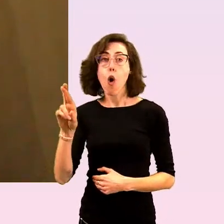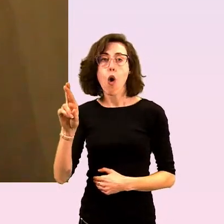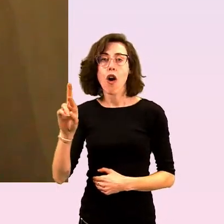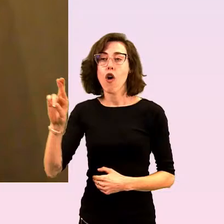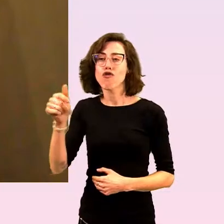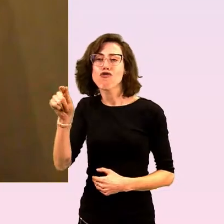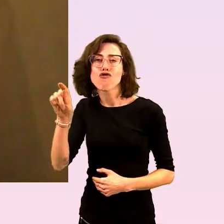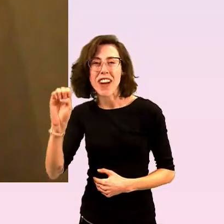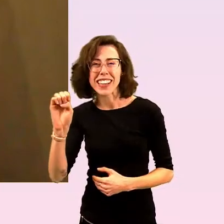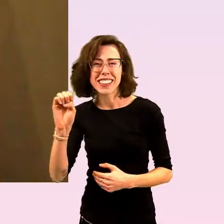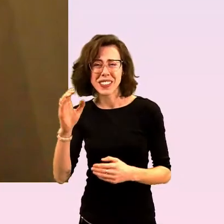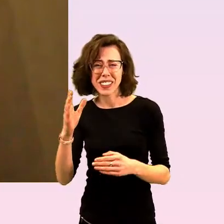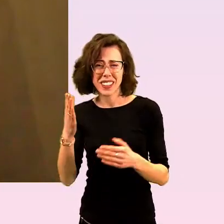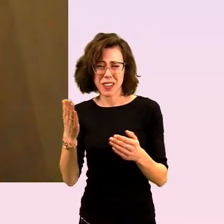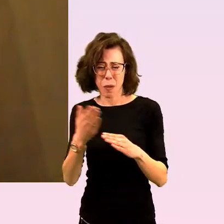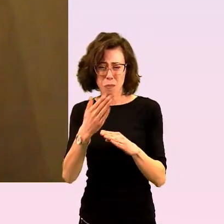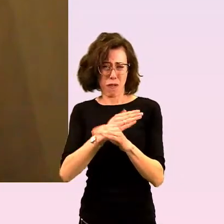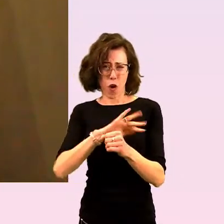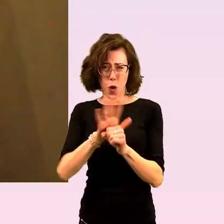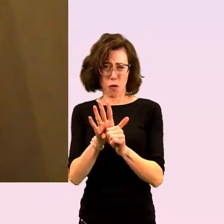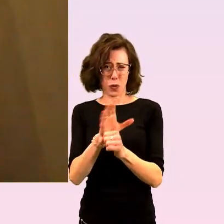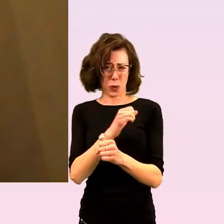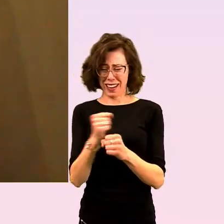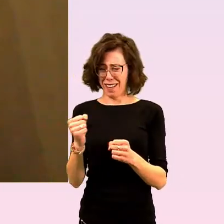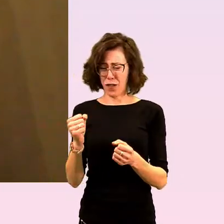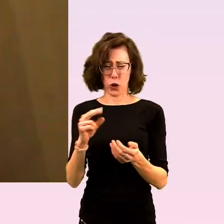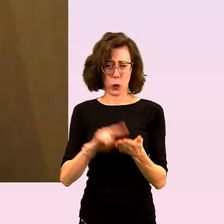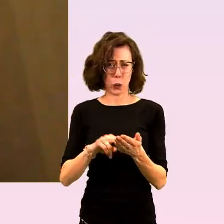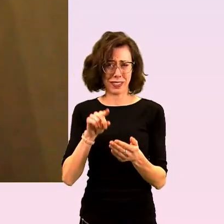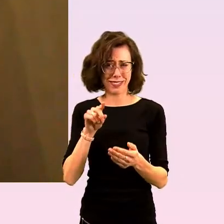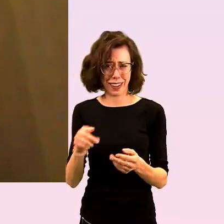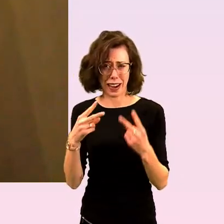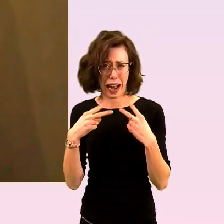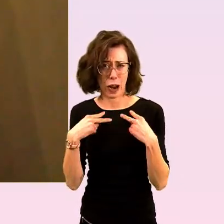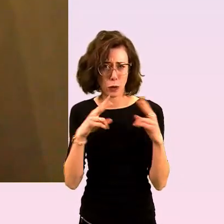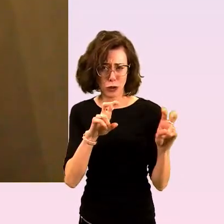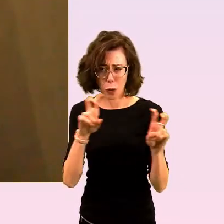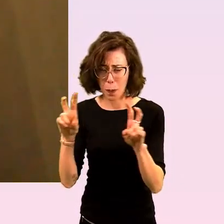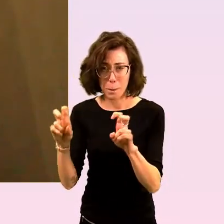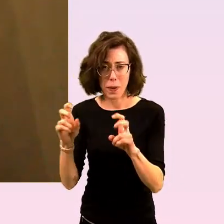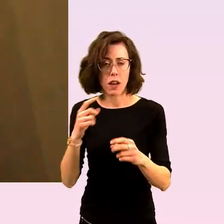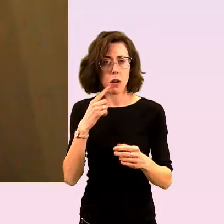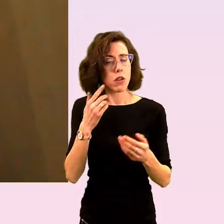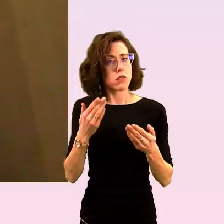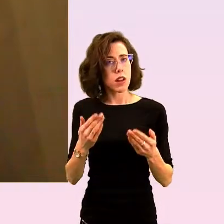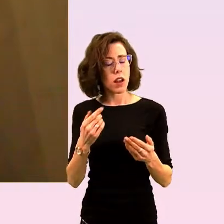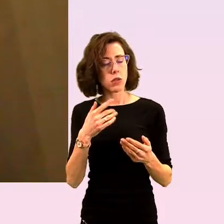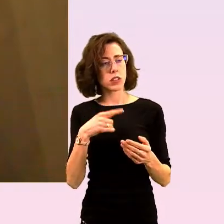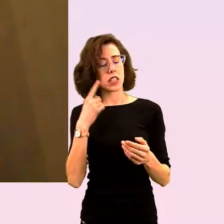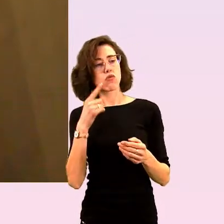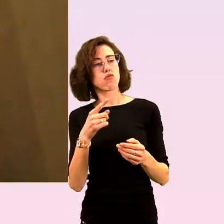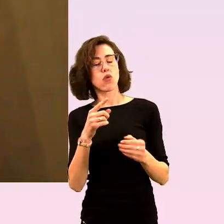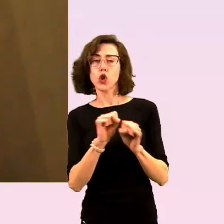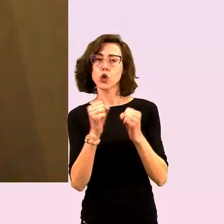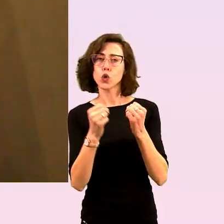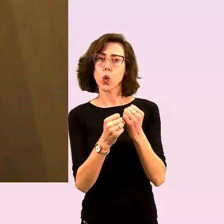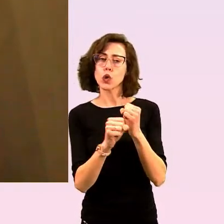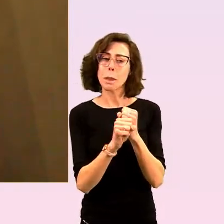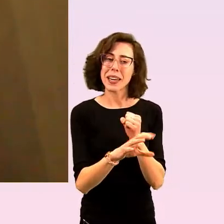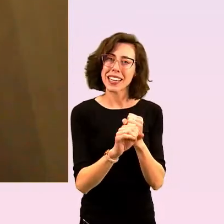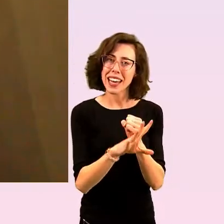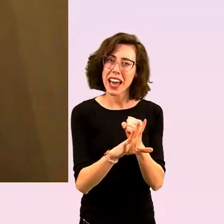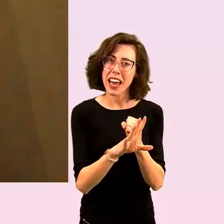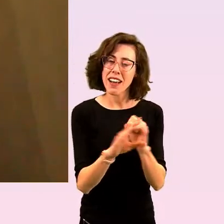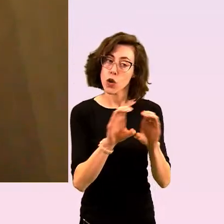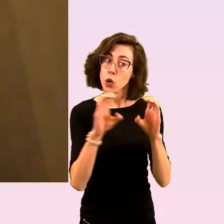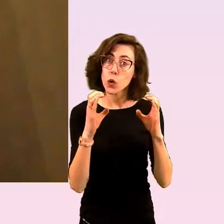relevant to our lifestyles before. But I think the thing is that between social media, between communities, people are very